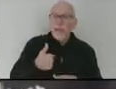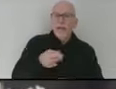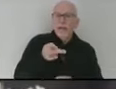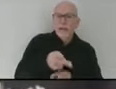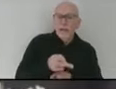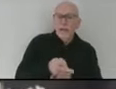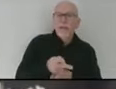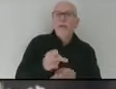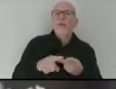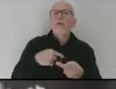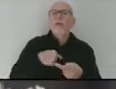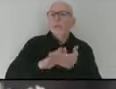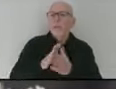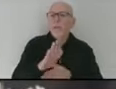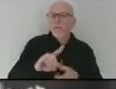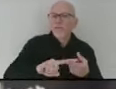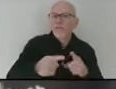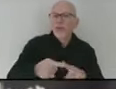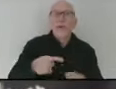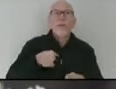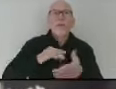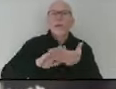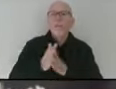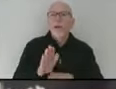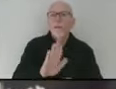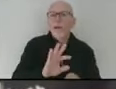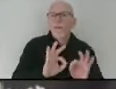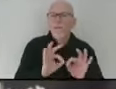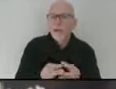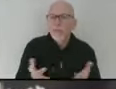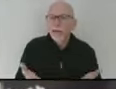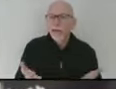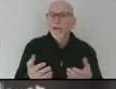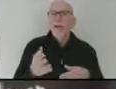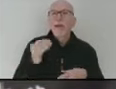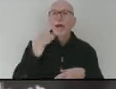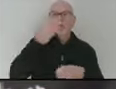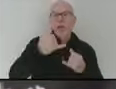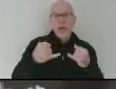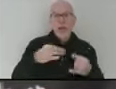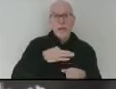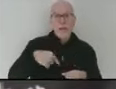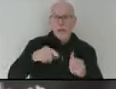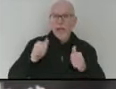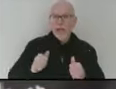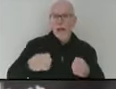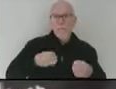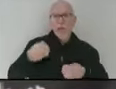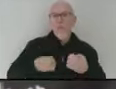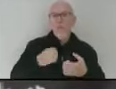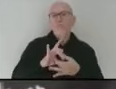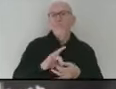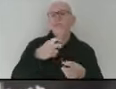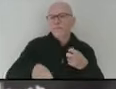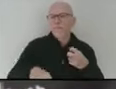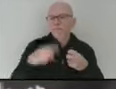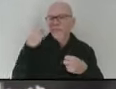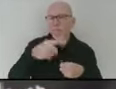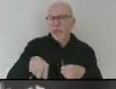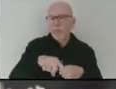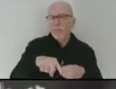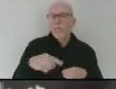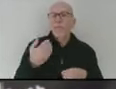their friends, and we are their family members. And for our frontline staff, it's very, very emotionally tough for them to be